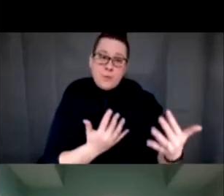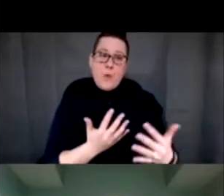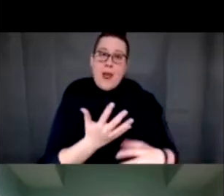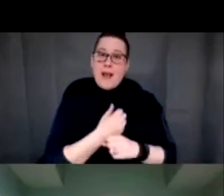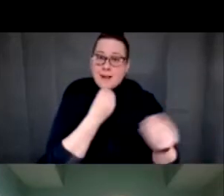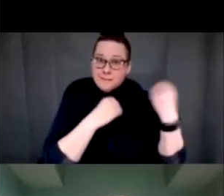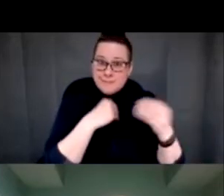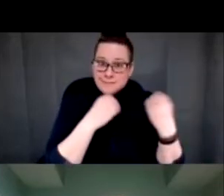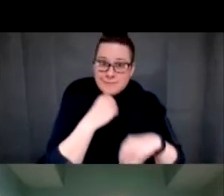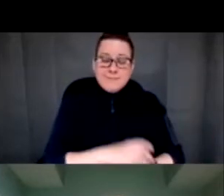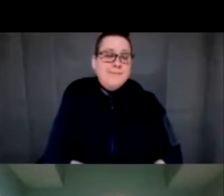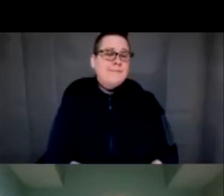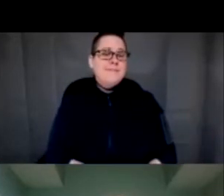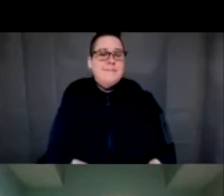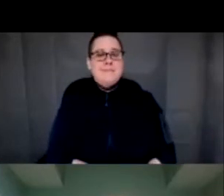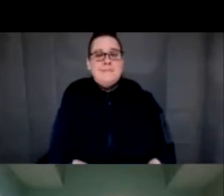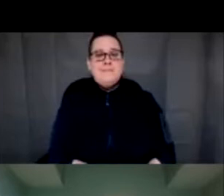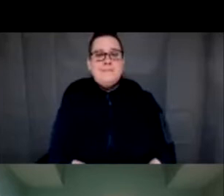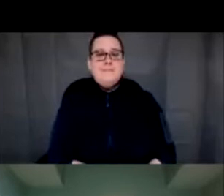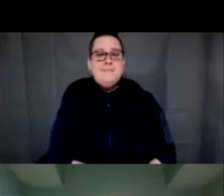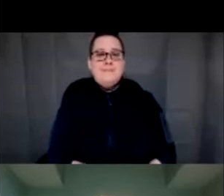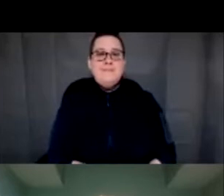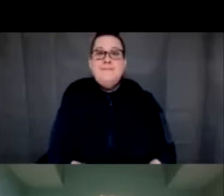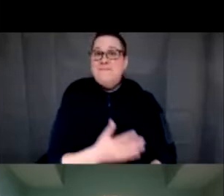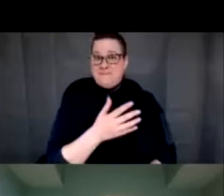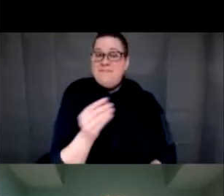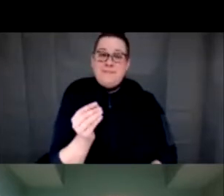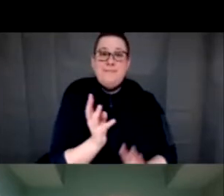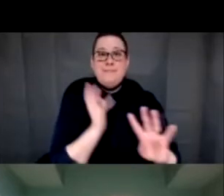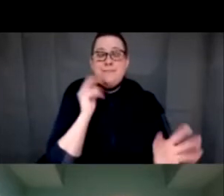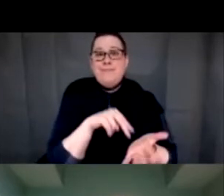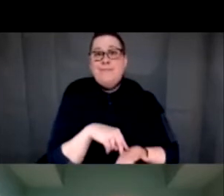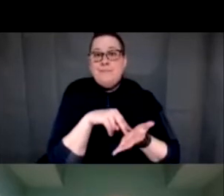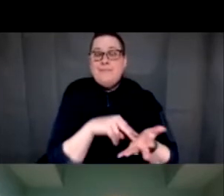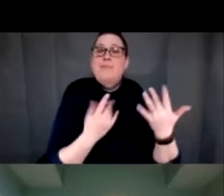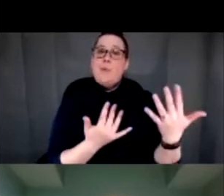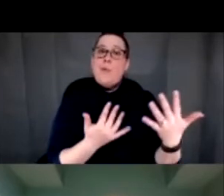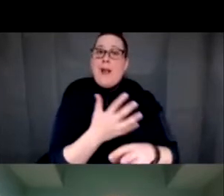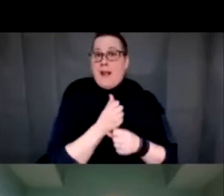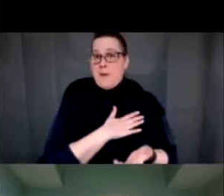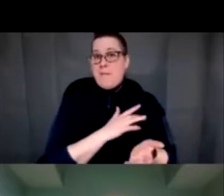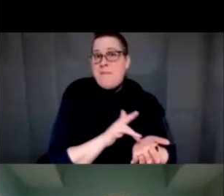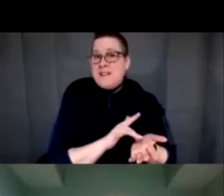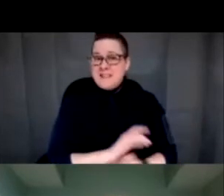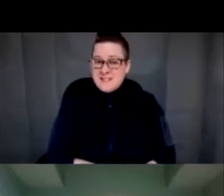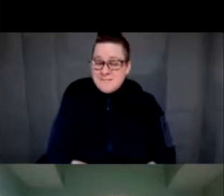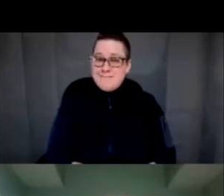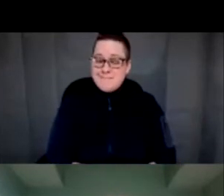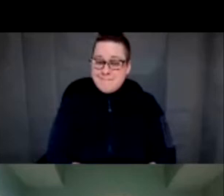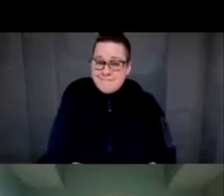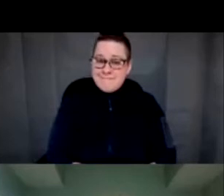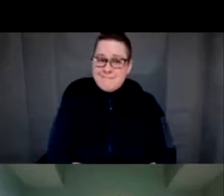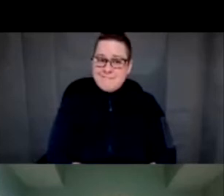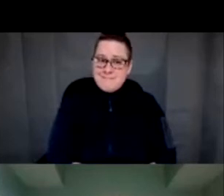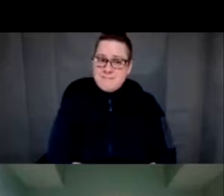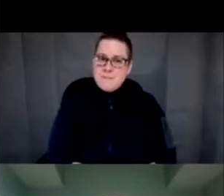or lunch or dinner, and, and standing in line to receive your medications. So these are all